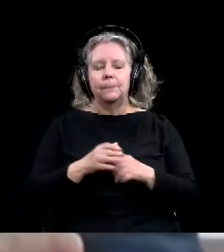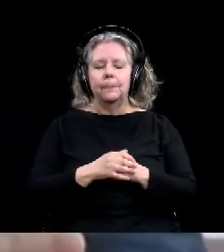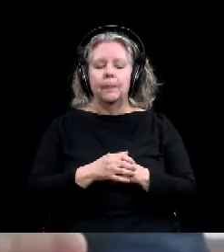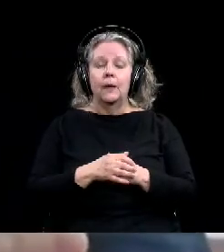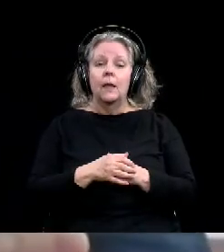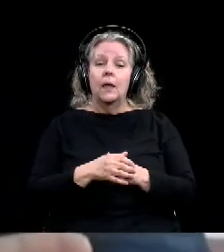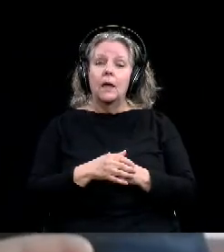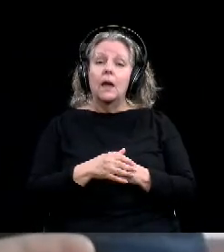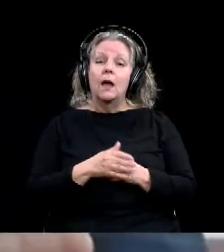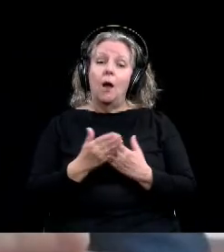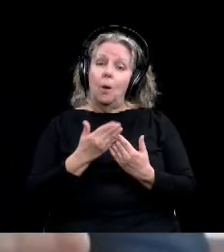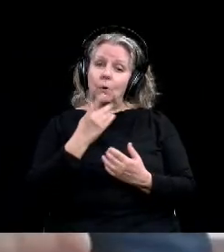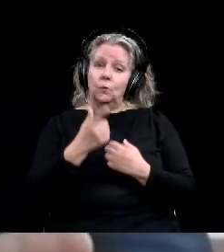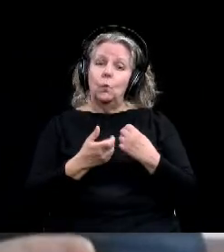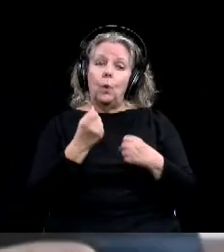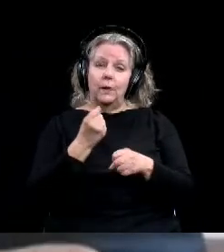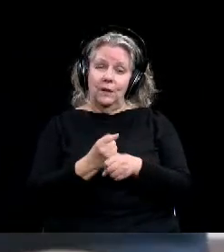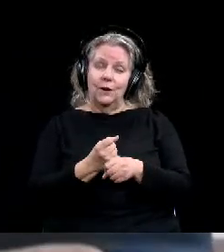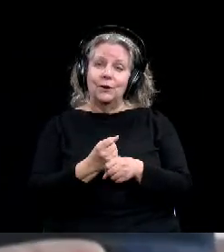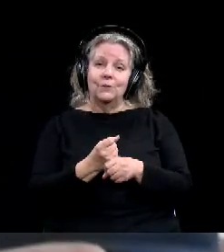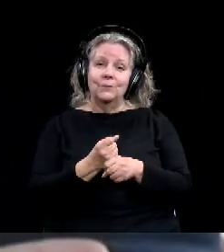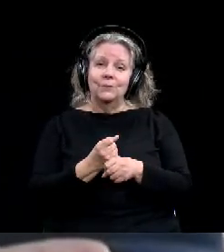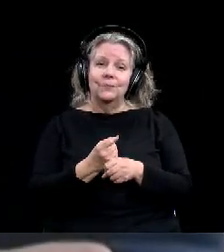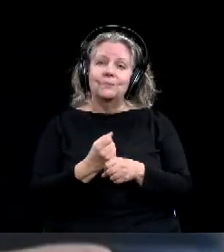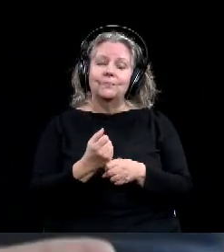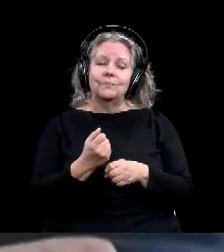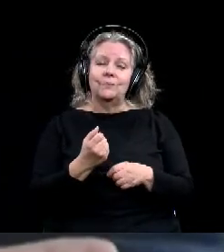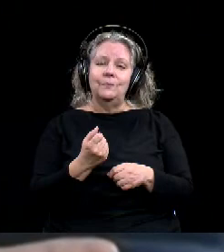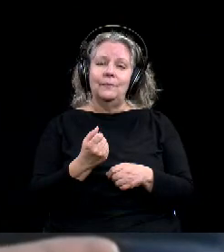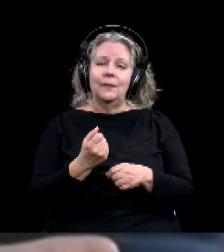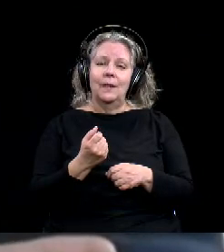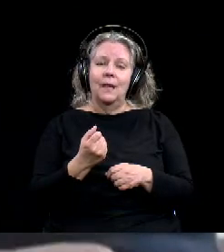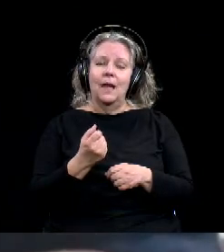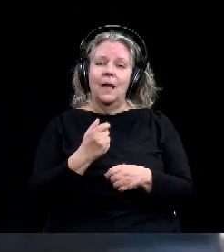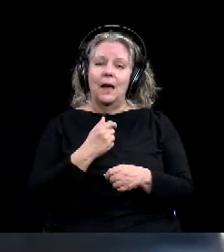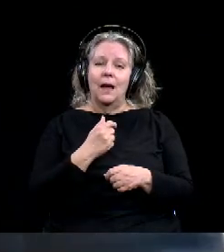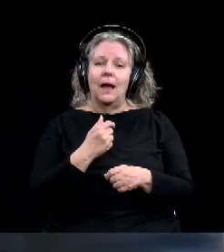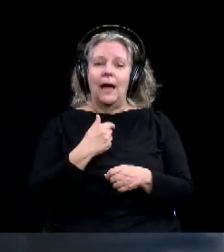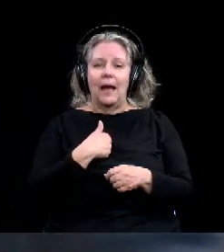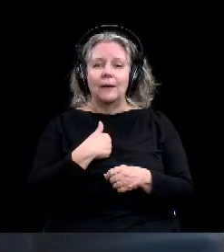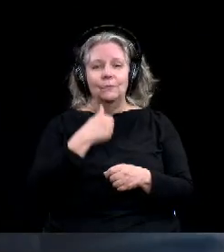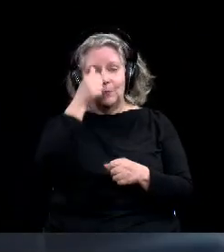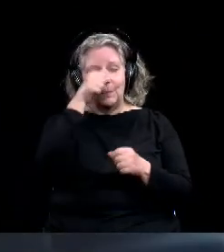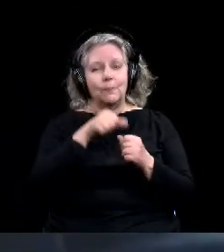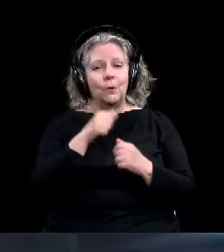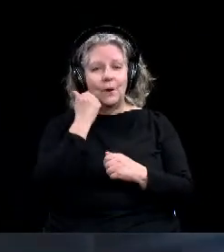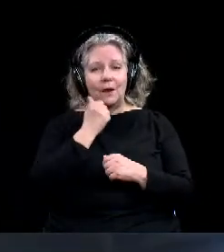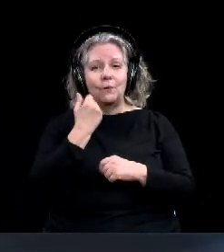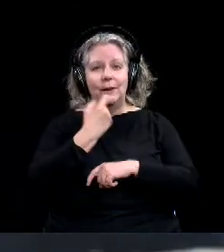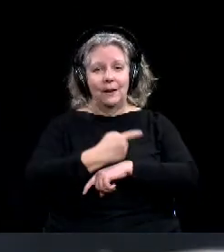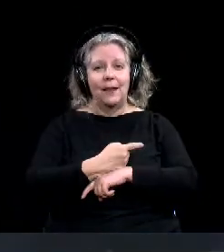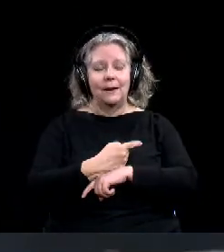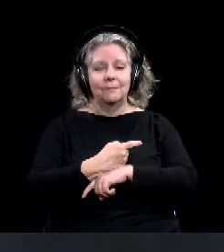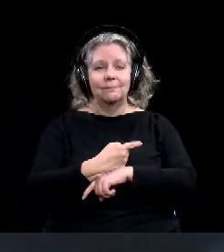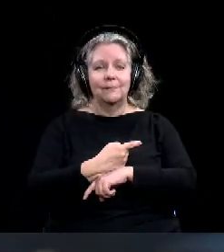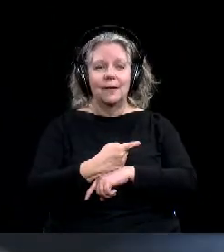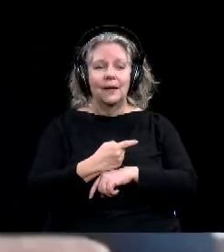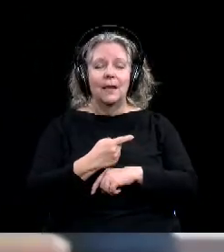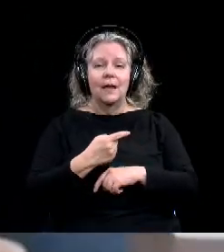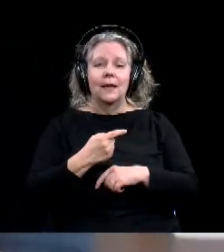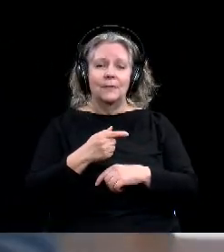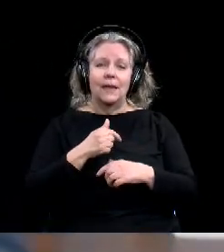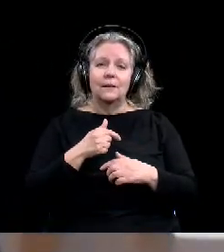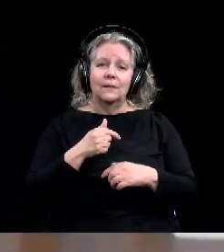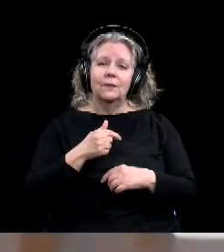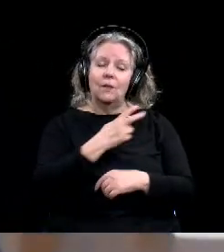sacrifice that have and continue to make, that these people have and continue to make, and to know that